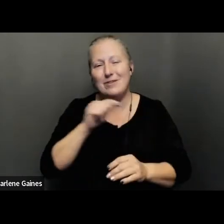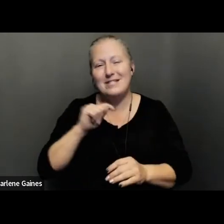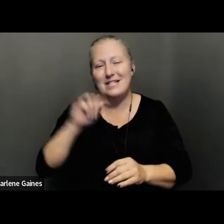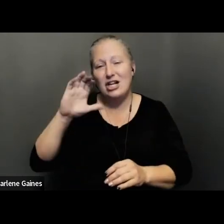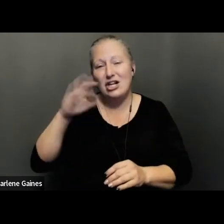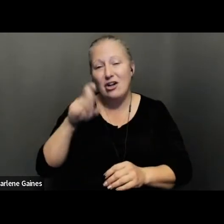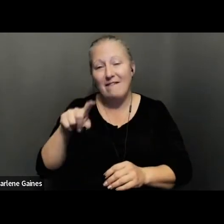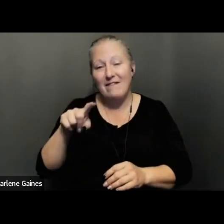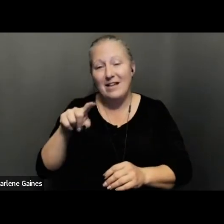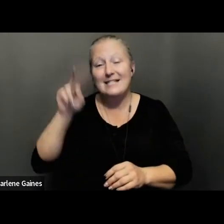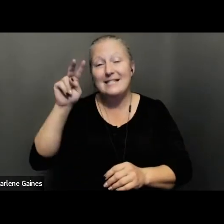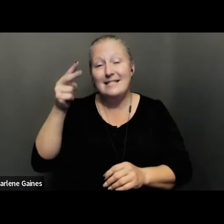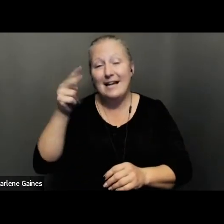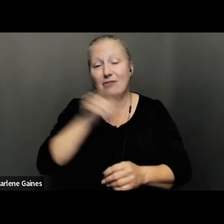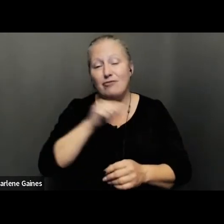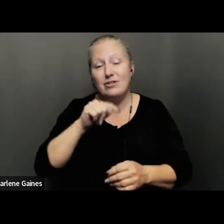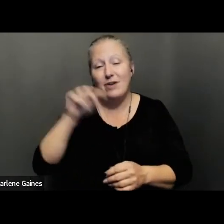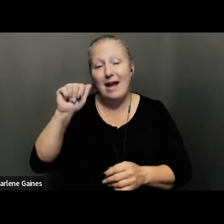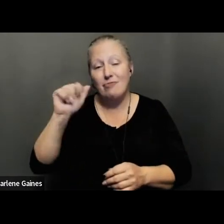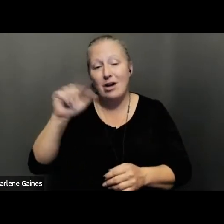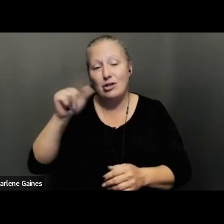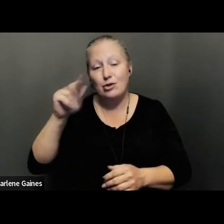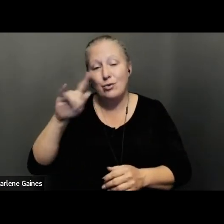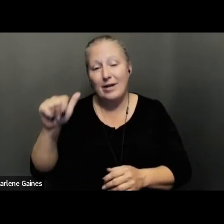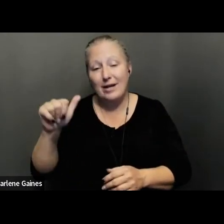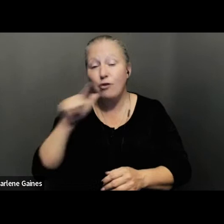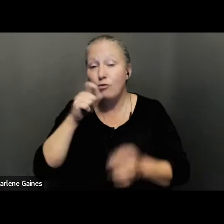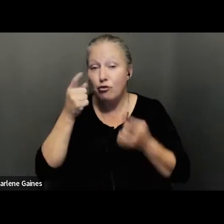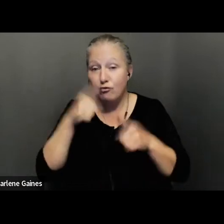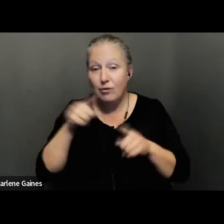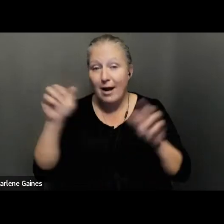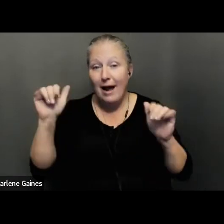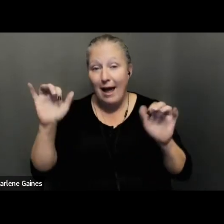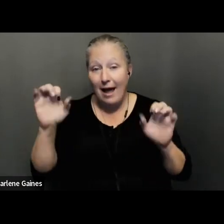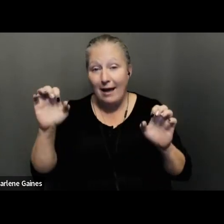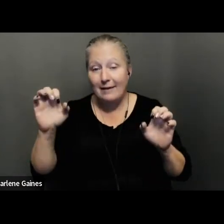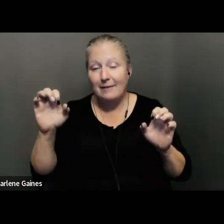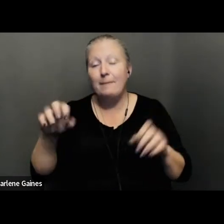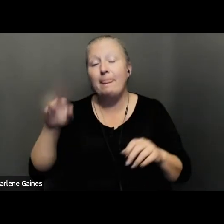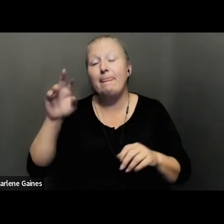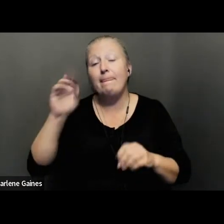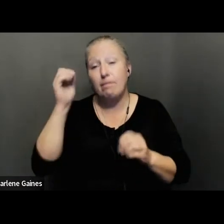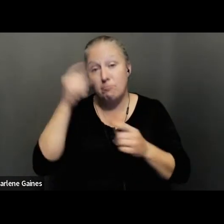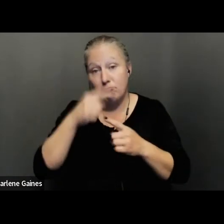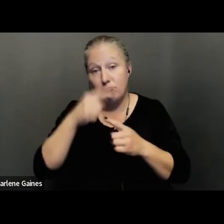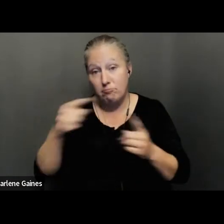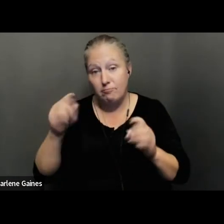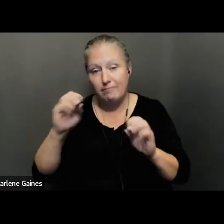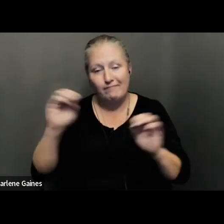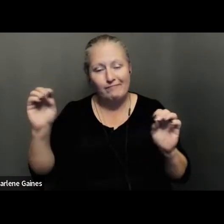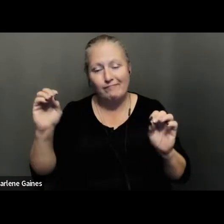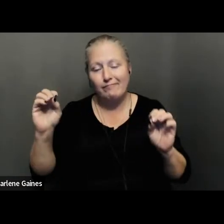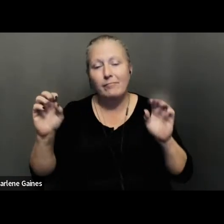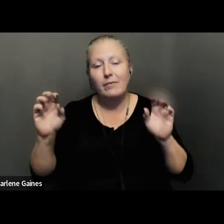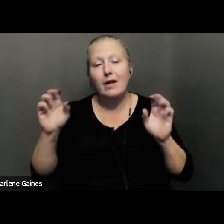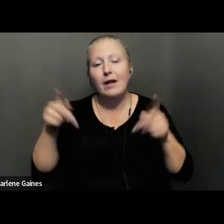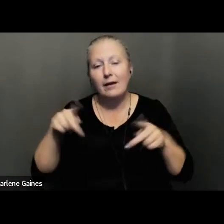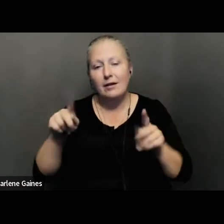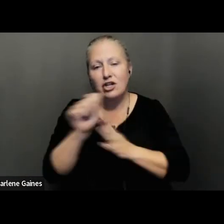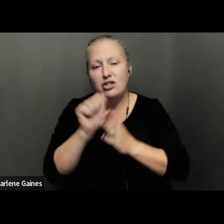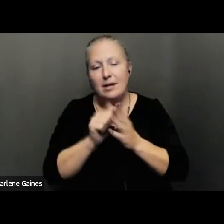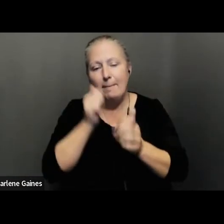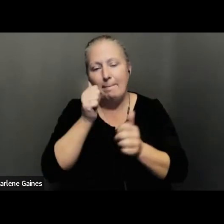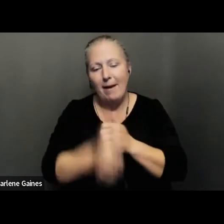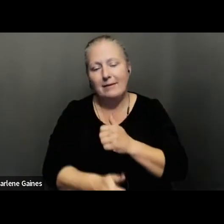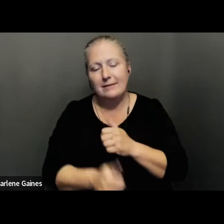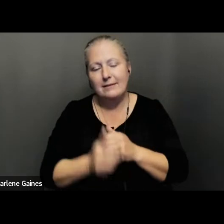Second. seconded by trustee Andrade Zuniga. All those in favor, please say aye. Aye. Aye. Any opposed? Hearing none, the consent agenda is